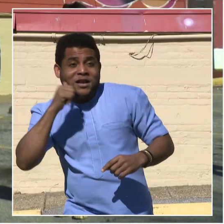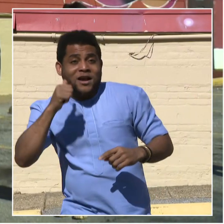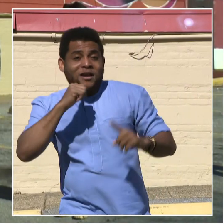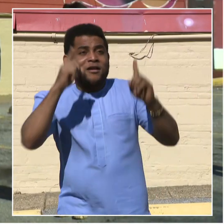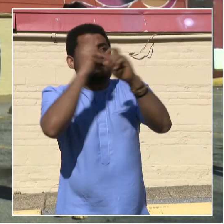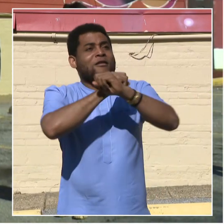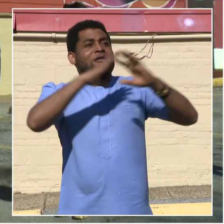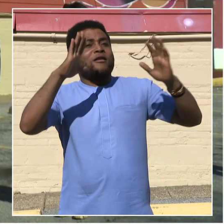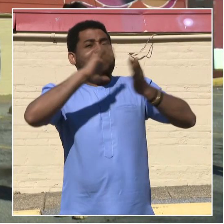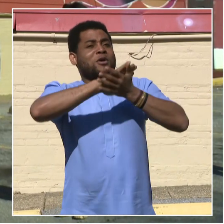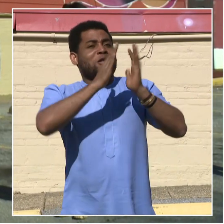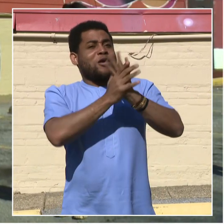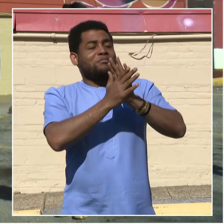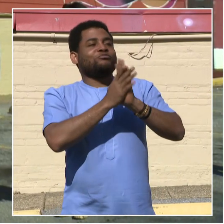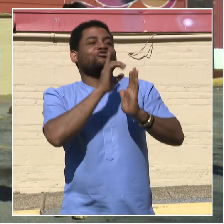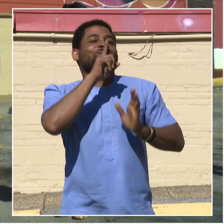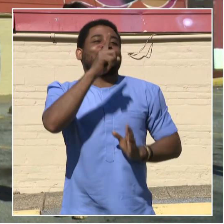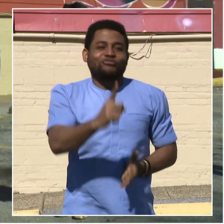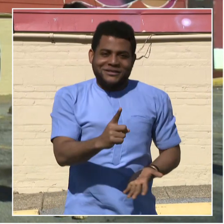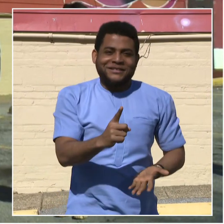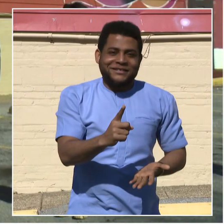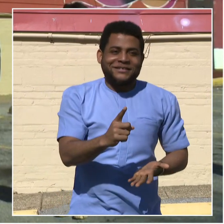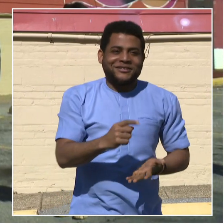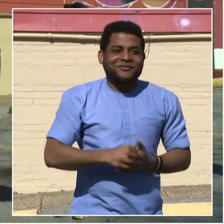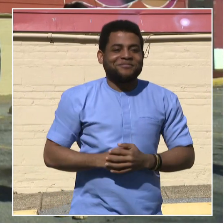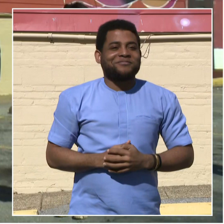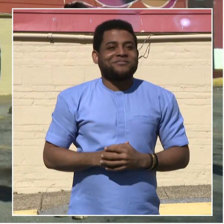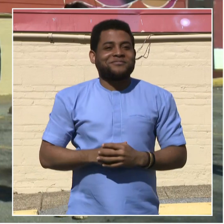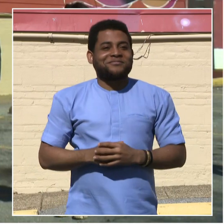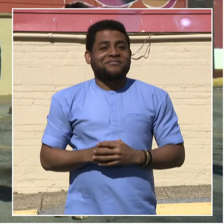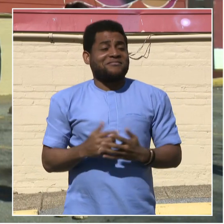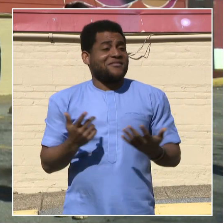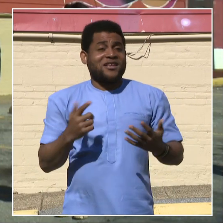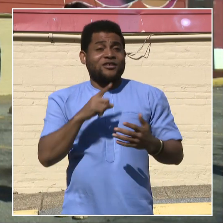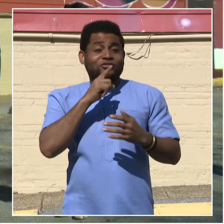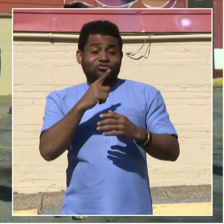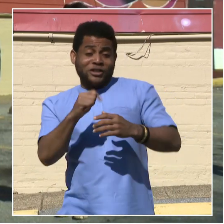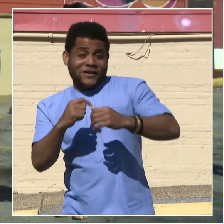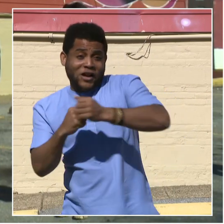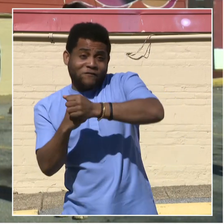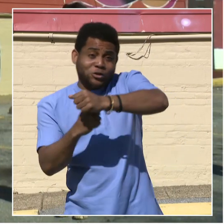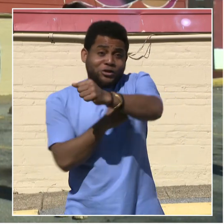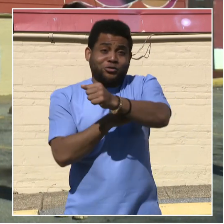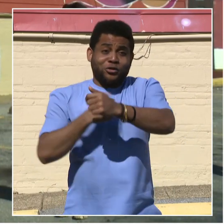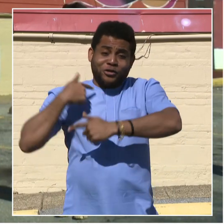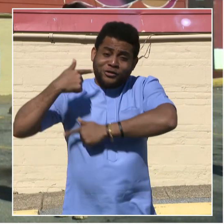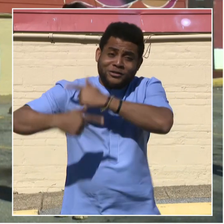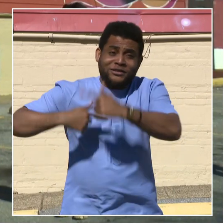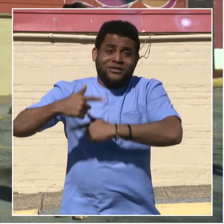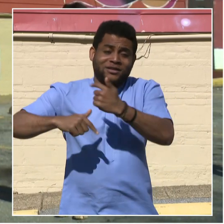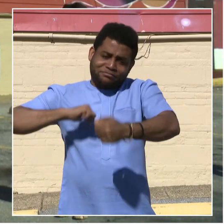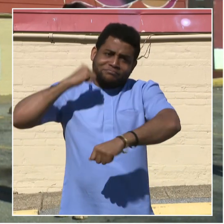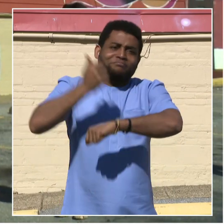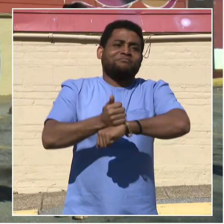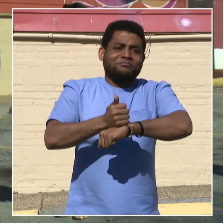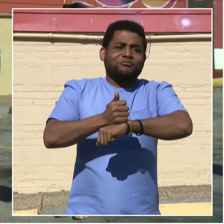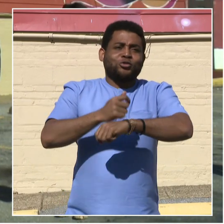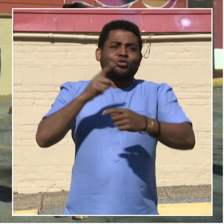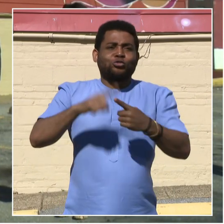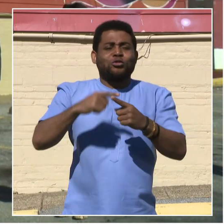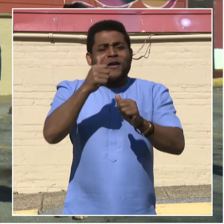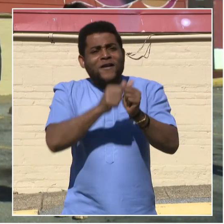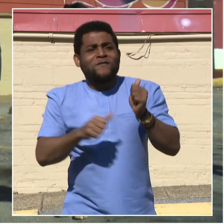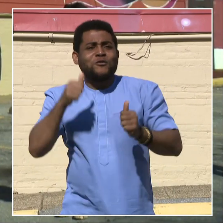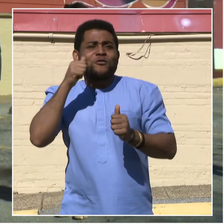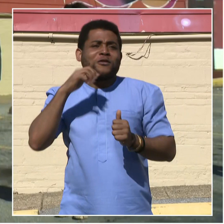reality. The foundation of a legacy has been laid. To every little girl, woman, entrepreneur